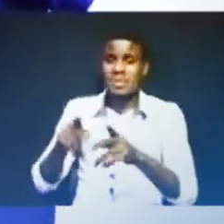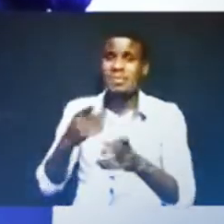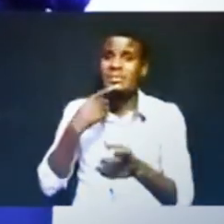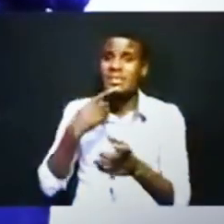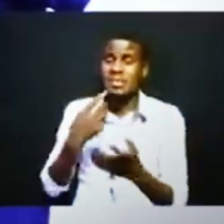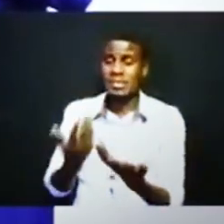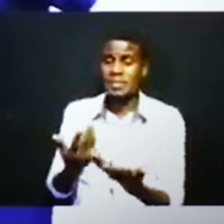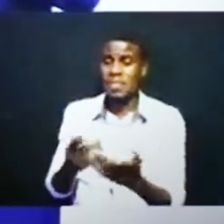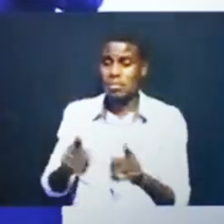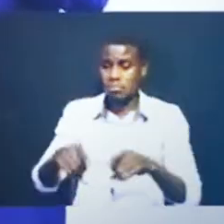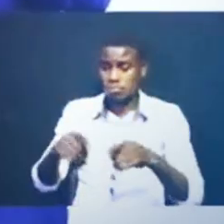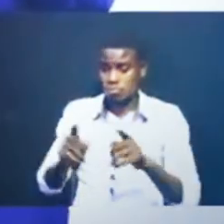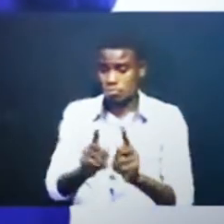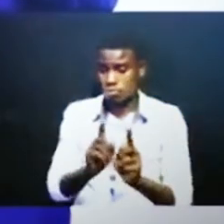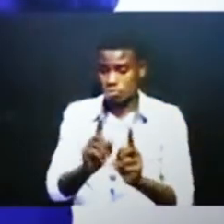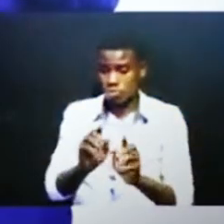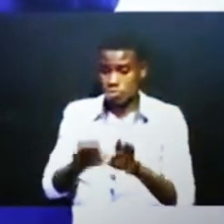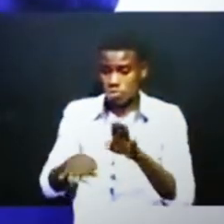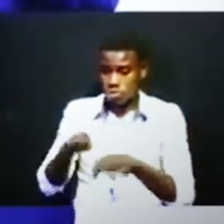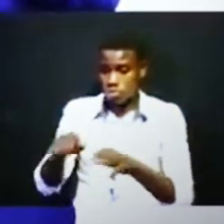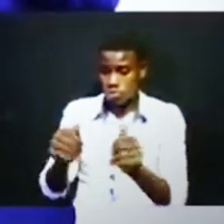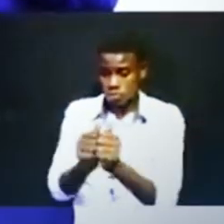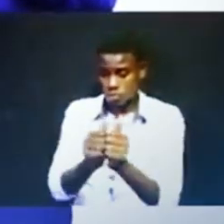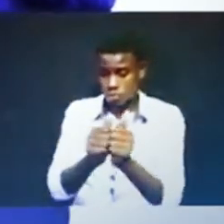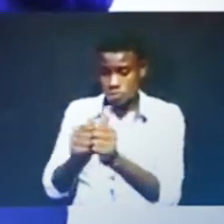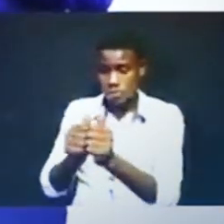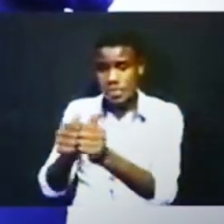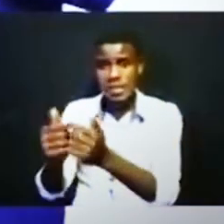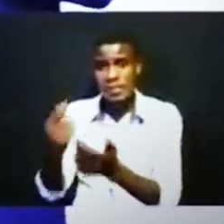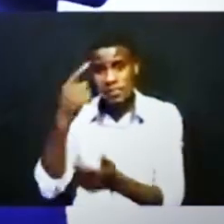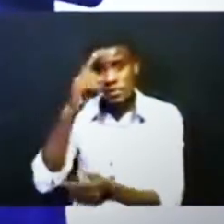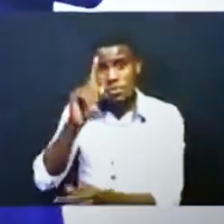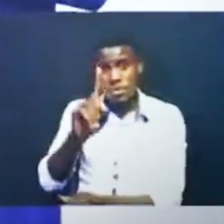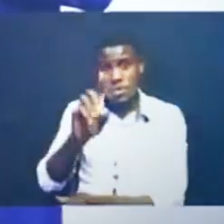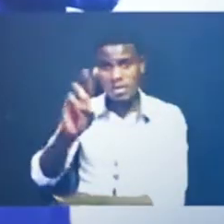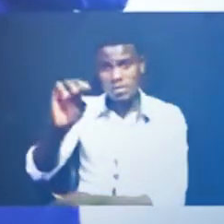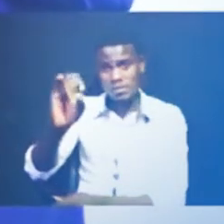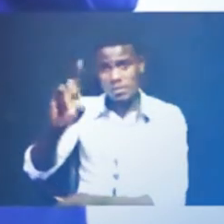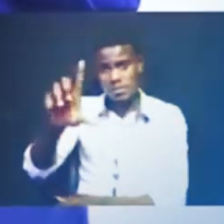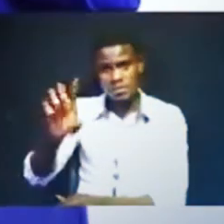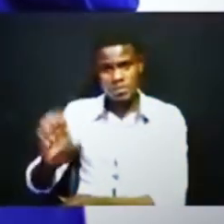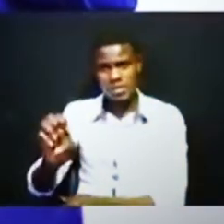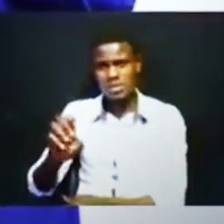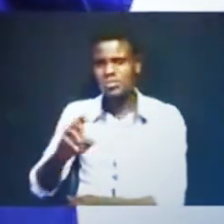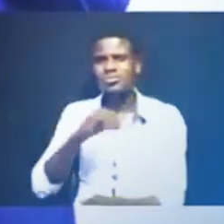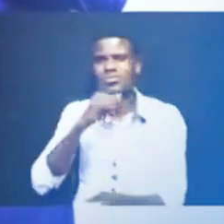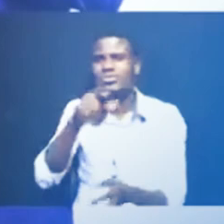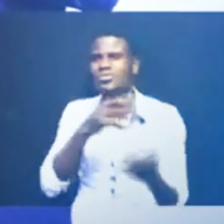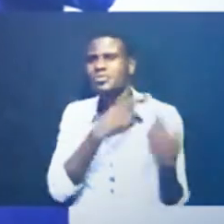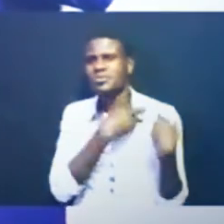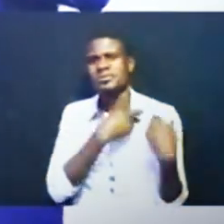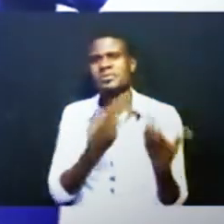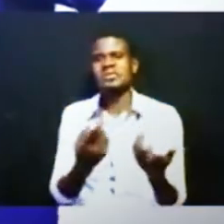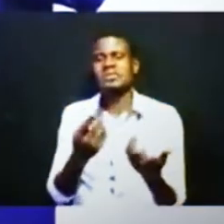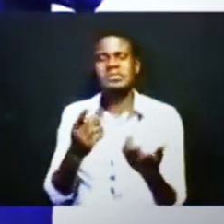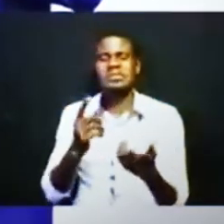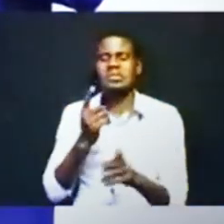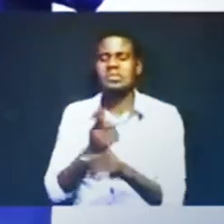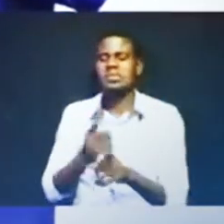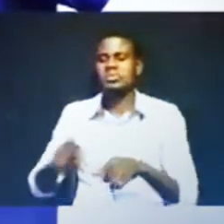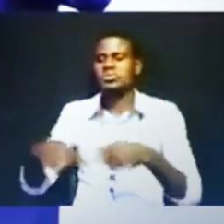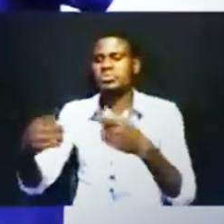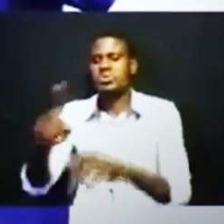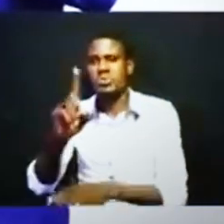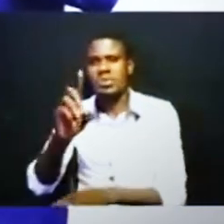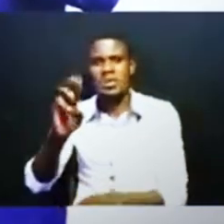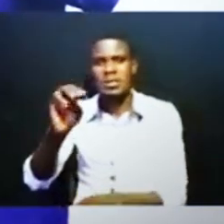1 mile extra, no. But in the Sermon on the Mount, as good Christians, we just don't have to do what is our